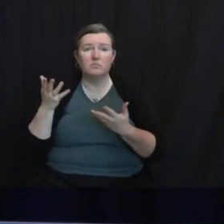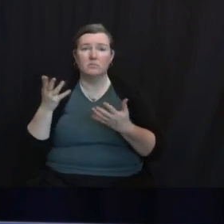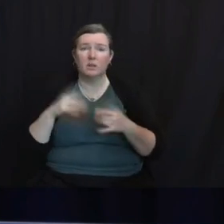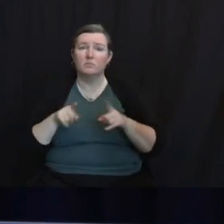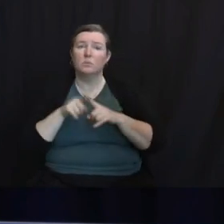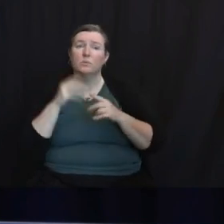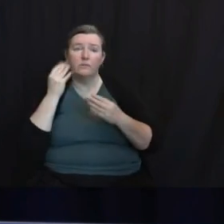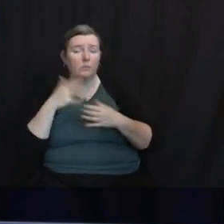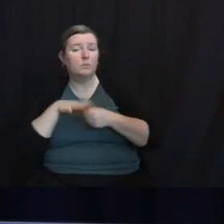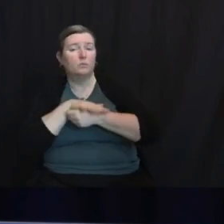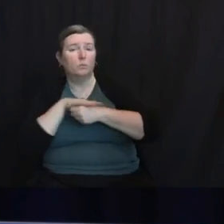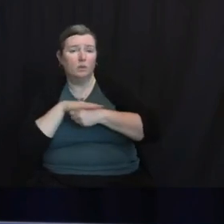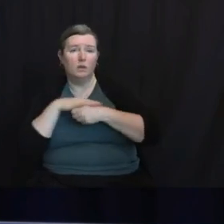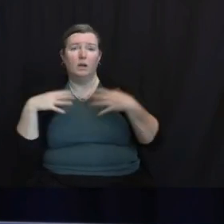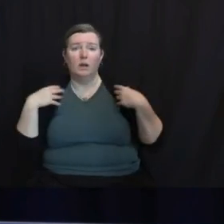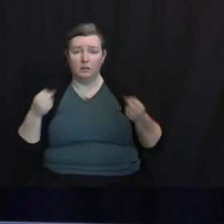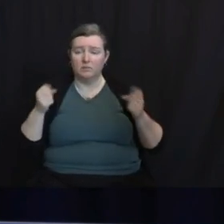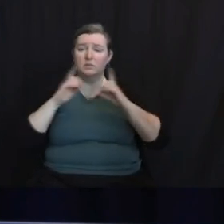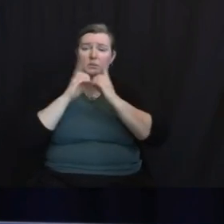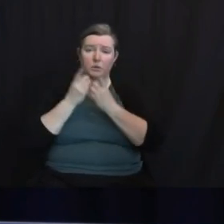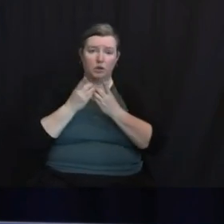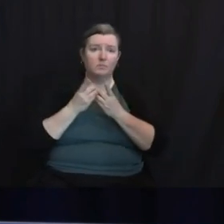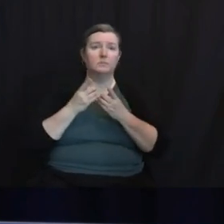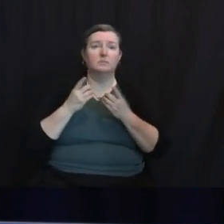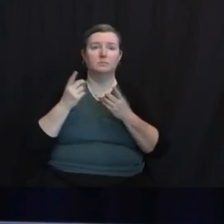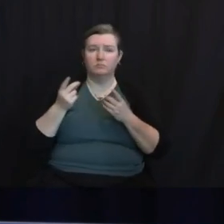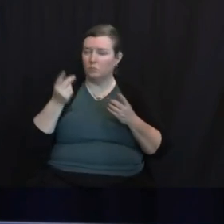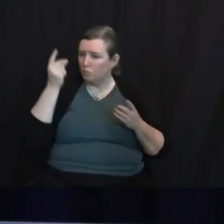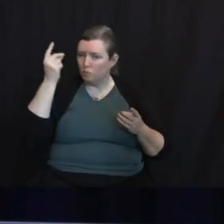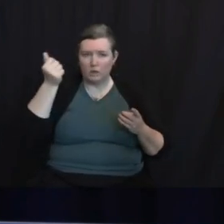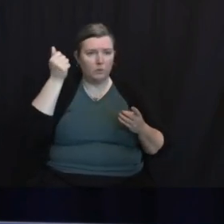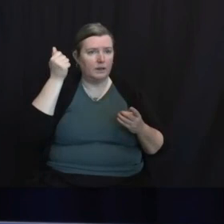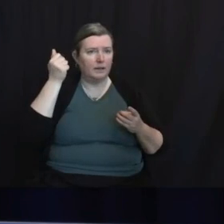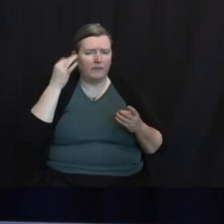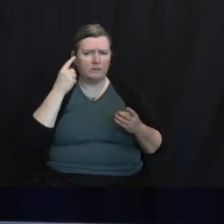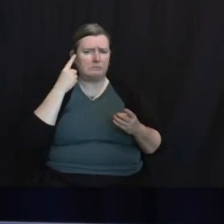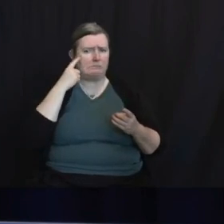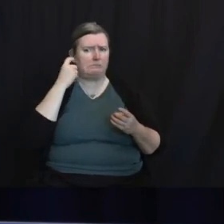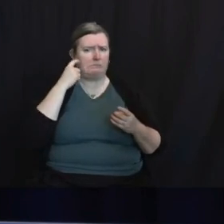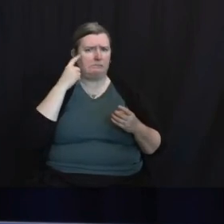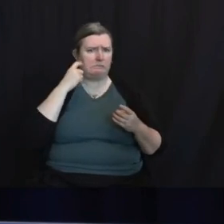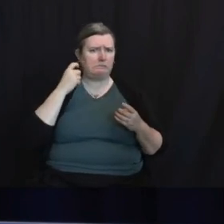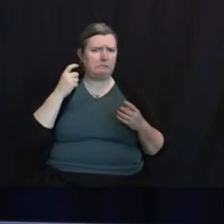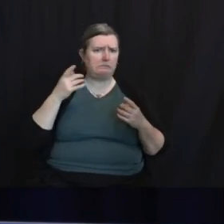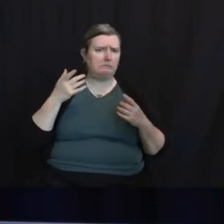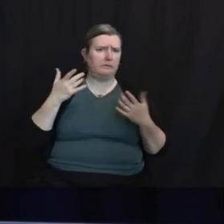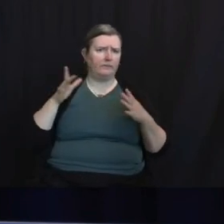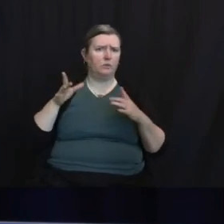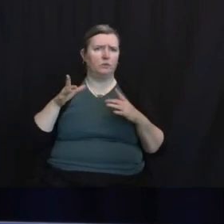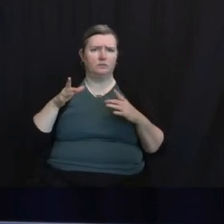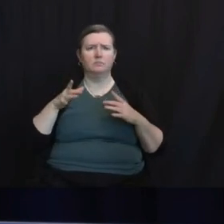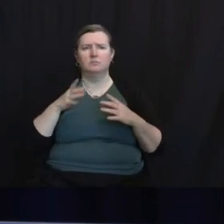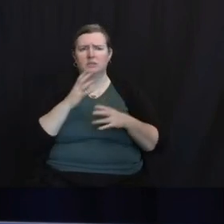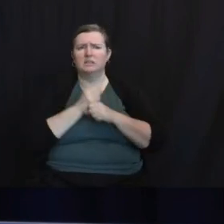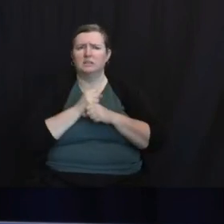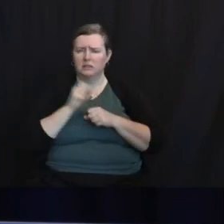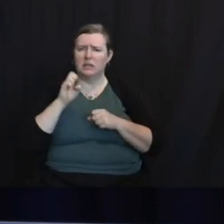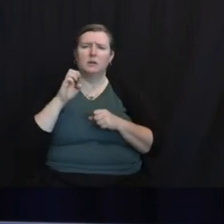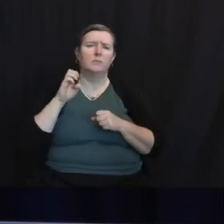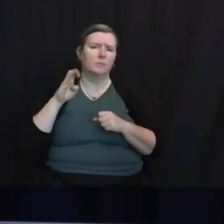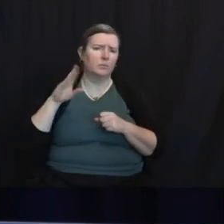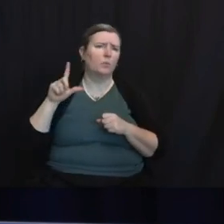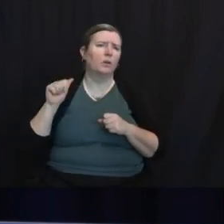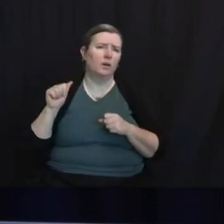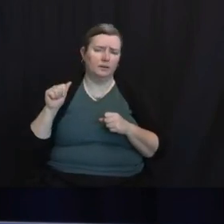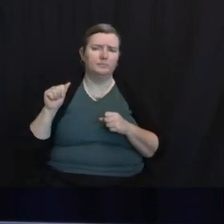departments immediately by telephone if they suspect a patient is at risk for Ebola. Moving to my